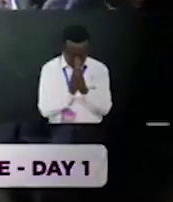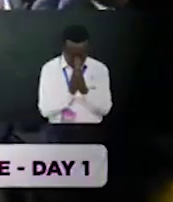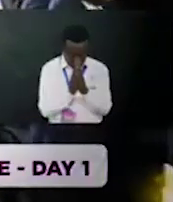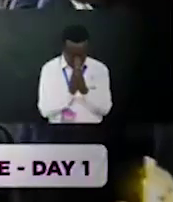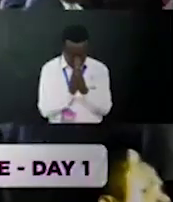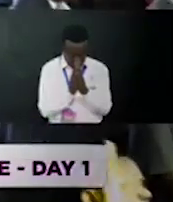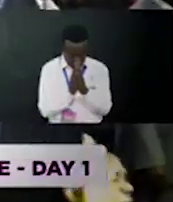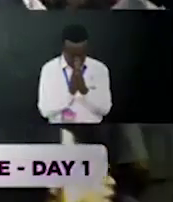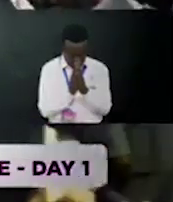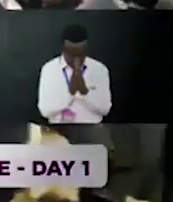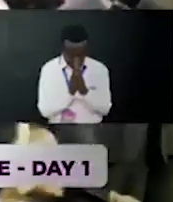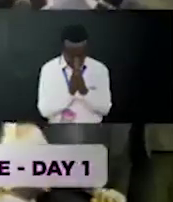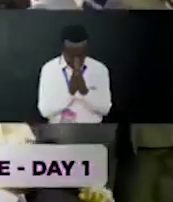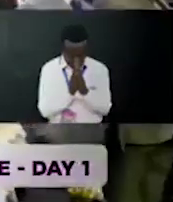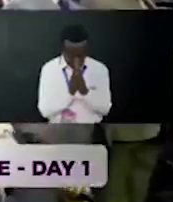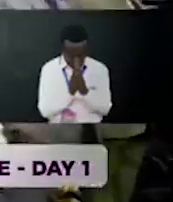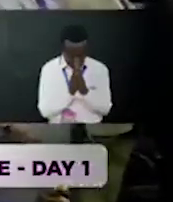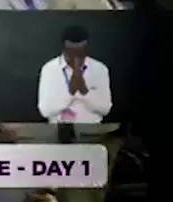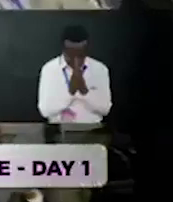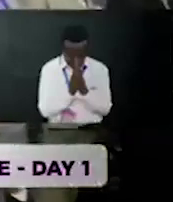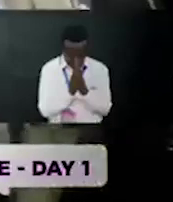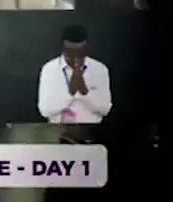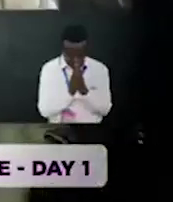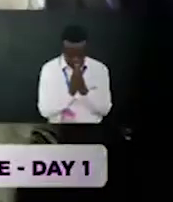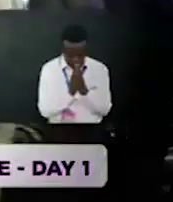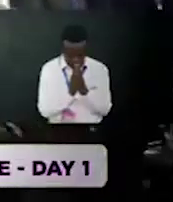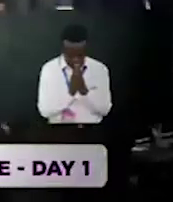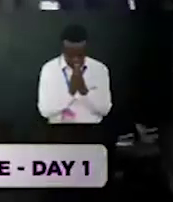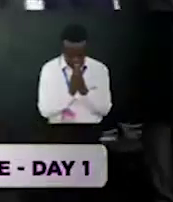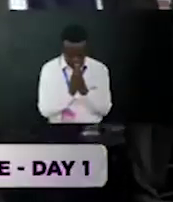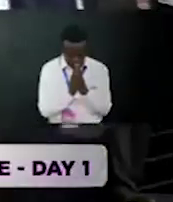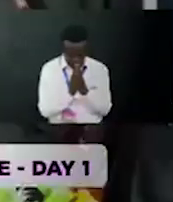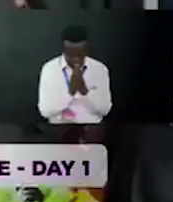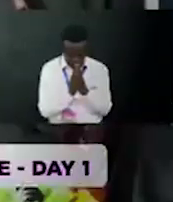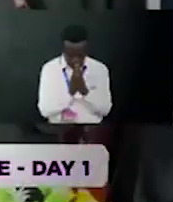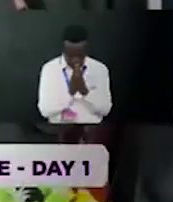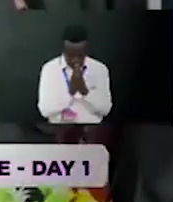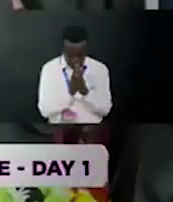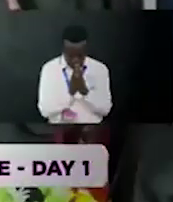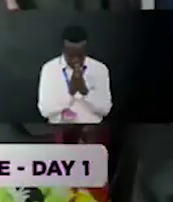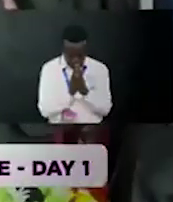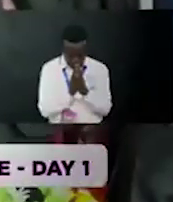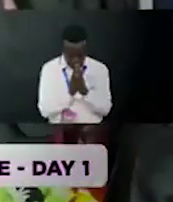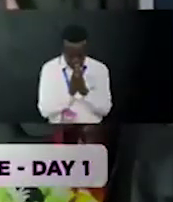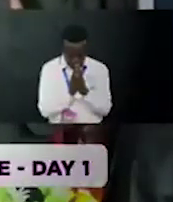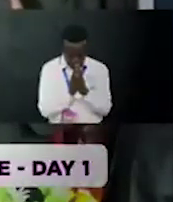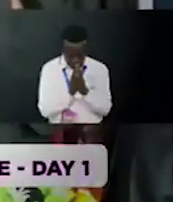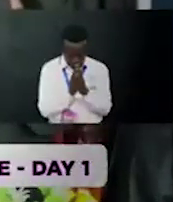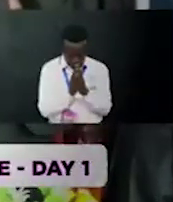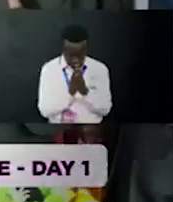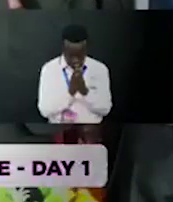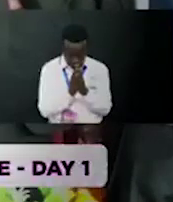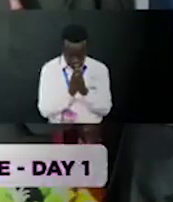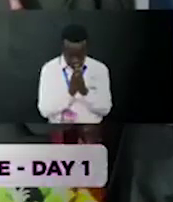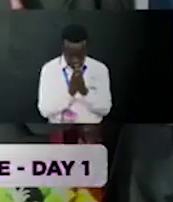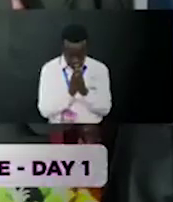Kayan Tarababa, Lele Masaya, Hondorobosian Tarababa, we give you all the glory.